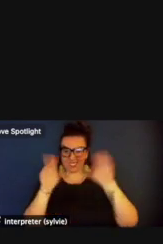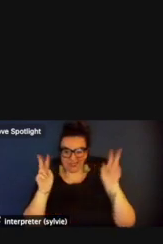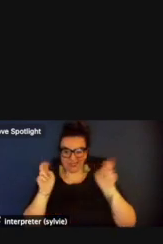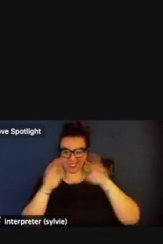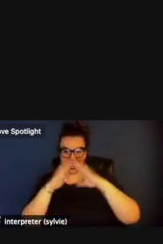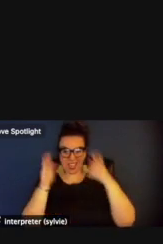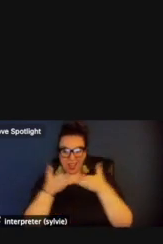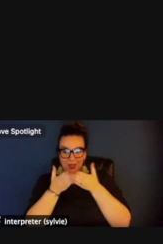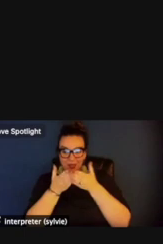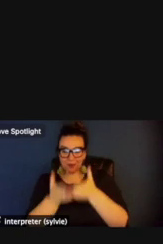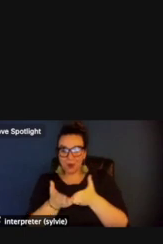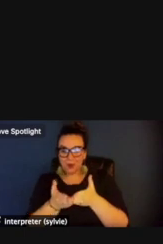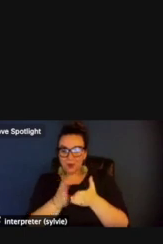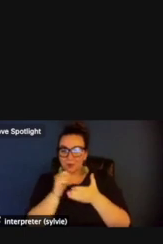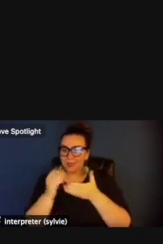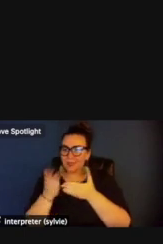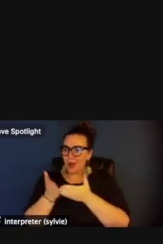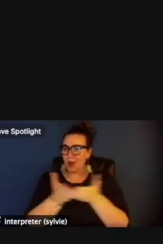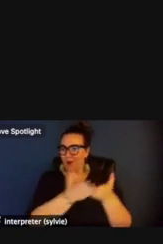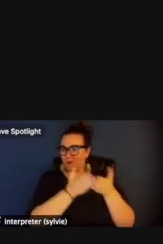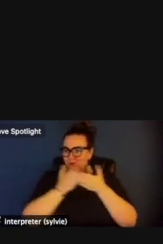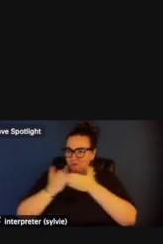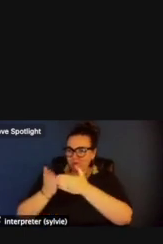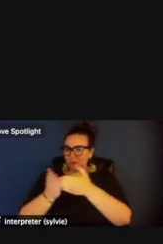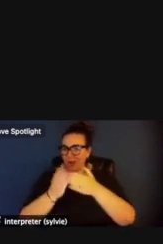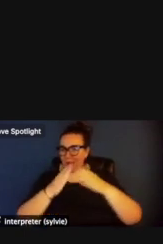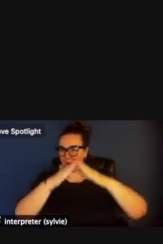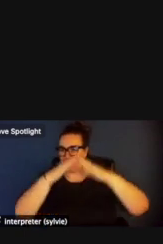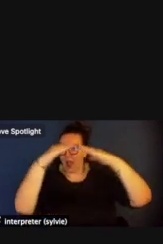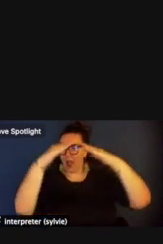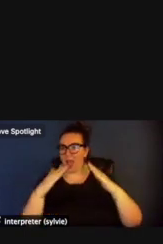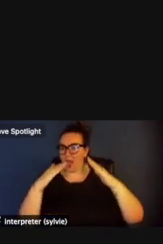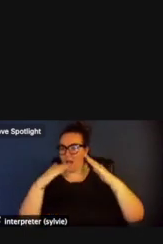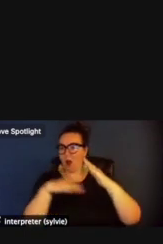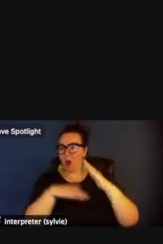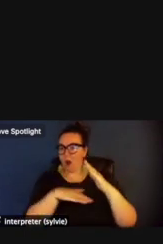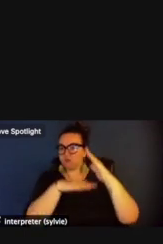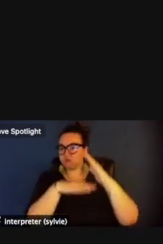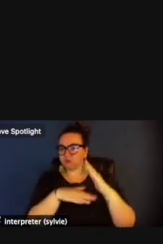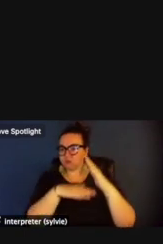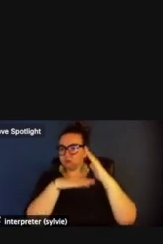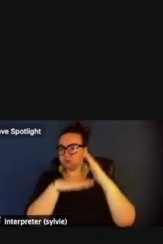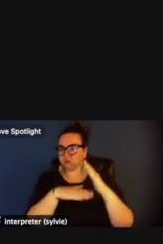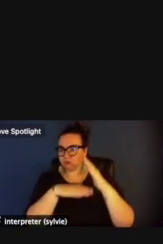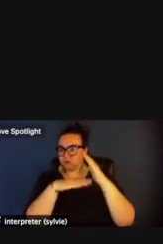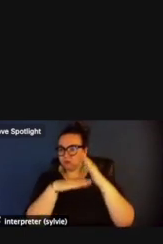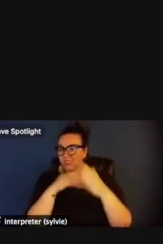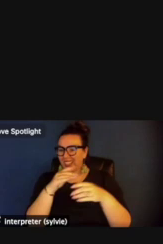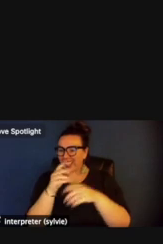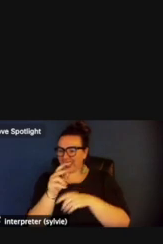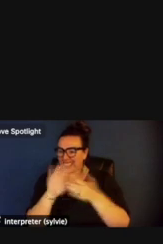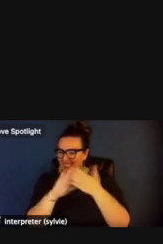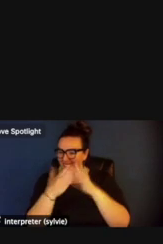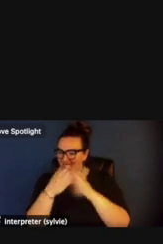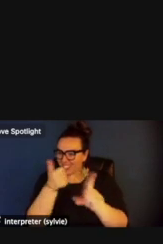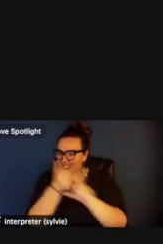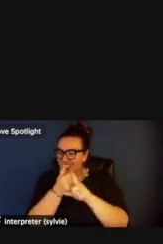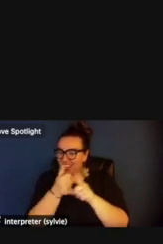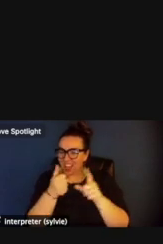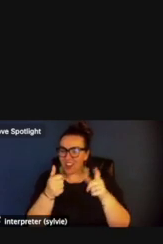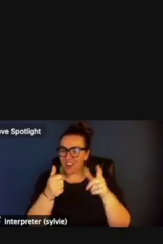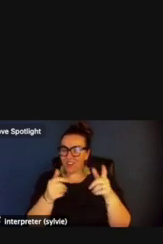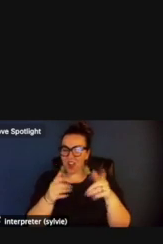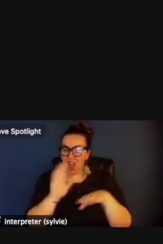they don't move them around. These floats. Are people. Yeah, these are people. This is a floating village where people live. Oh,